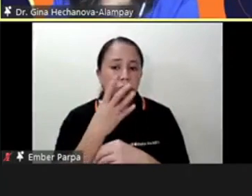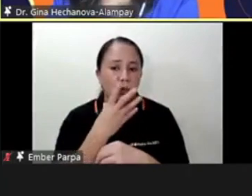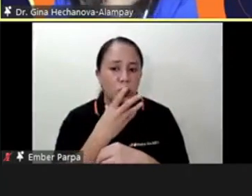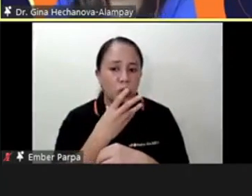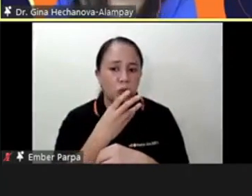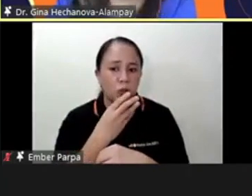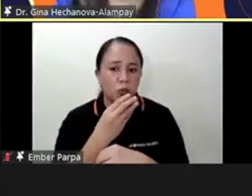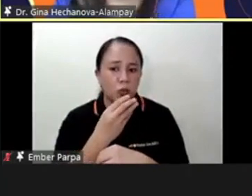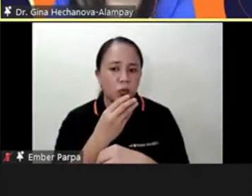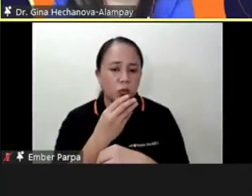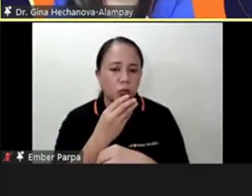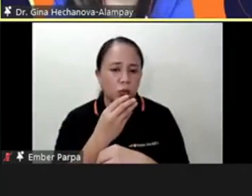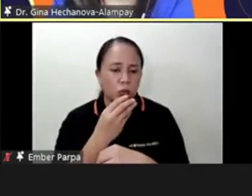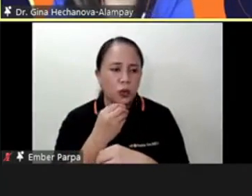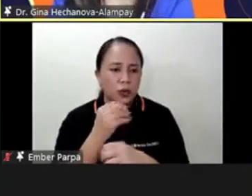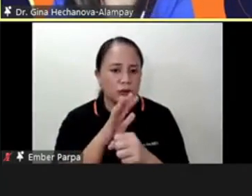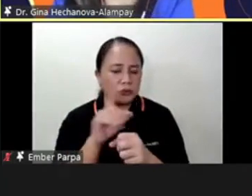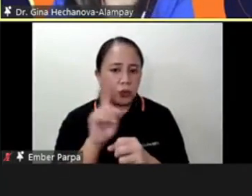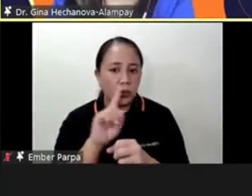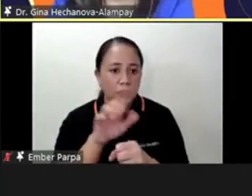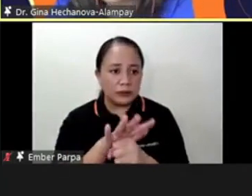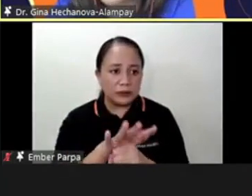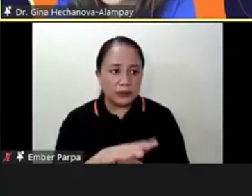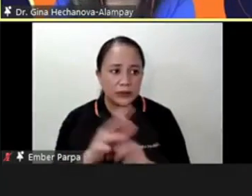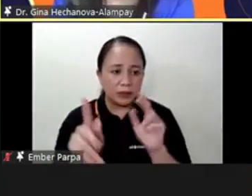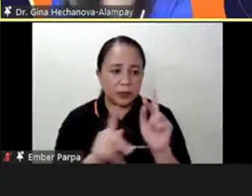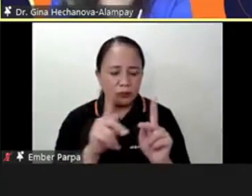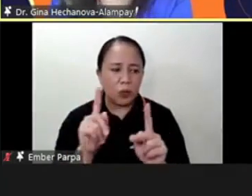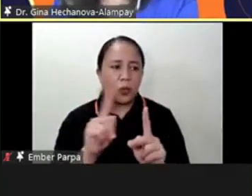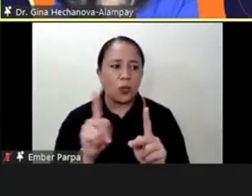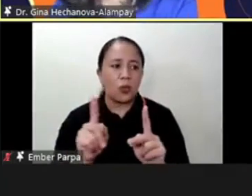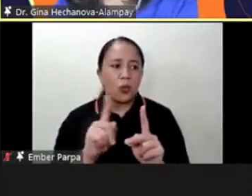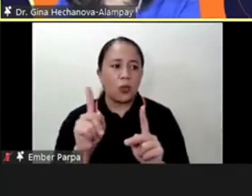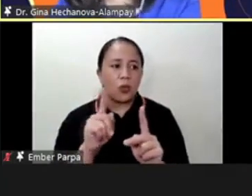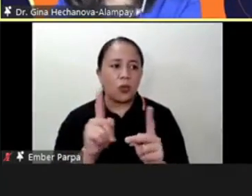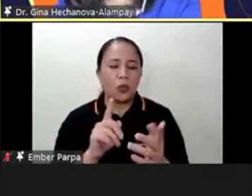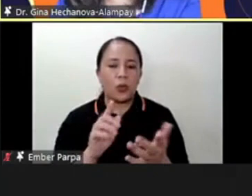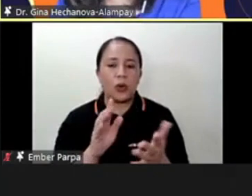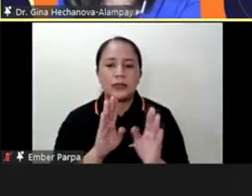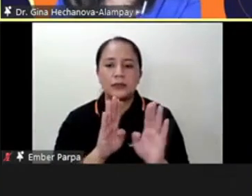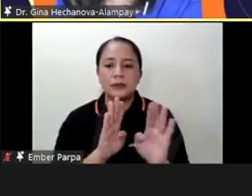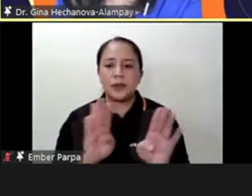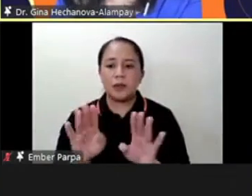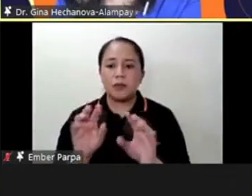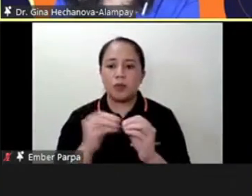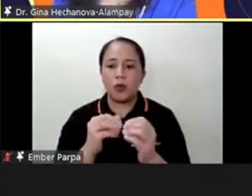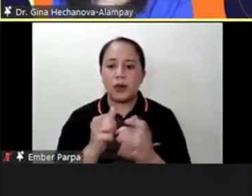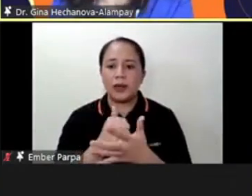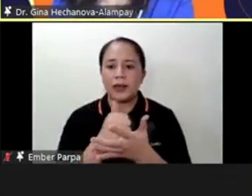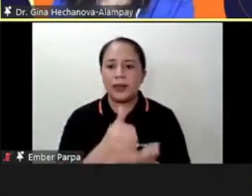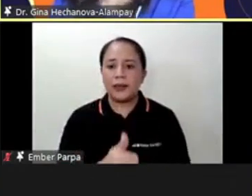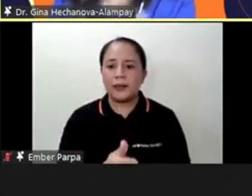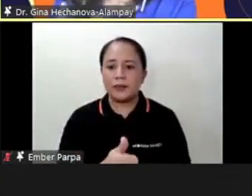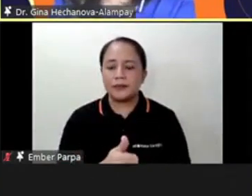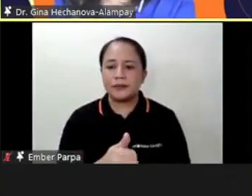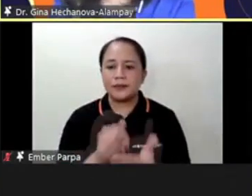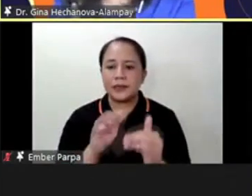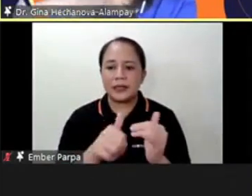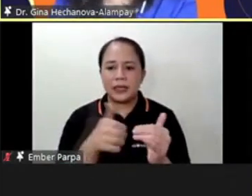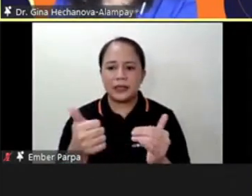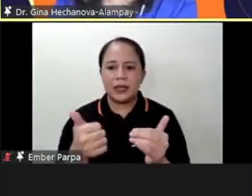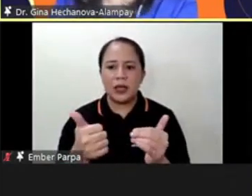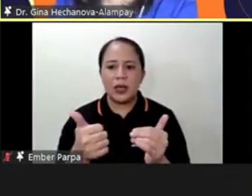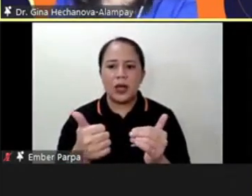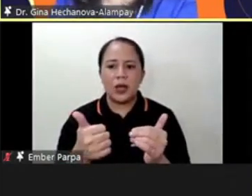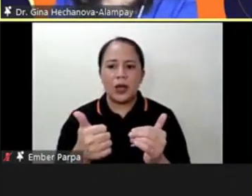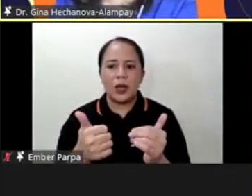what stresses people, we know what behaviors might be more helpful than others, what can we do to help ourselves